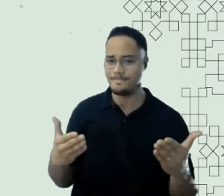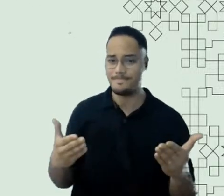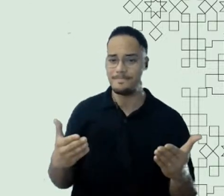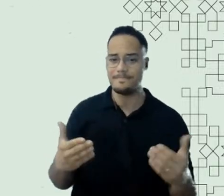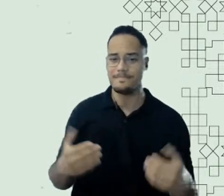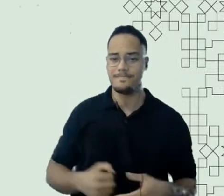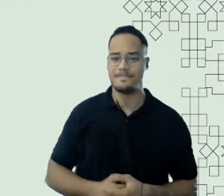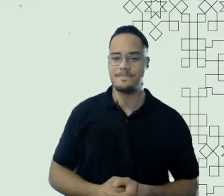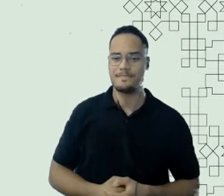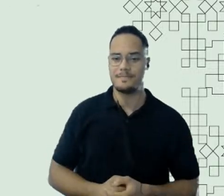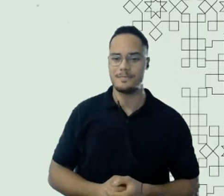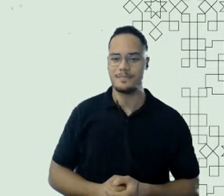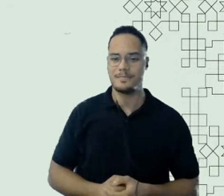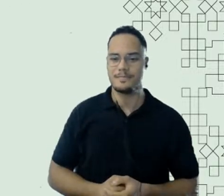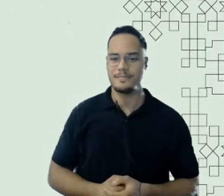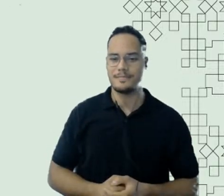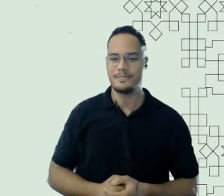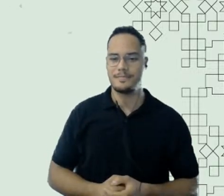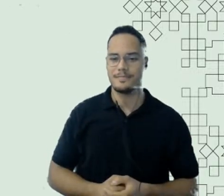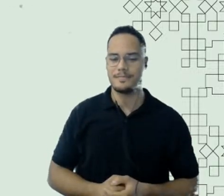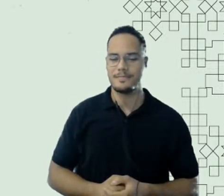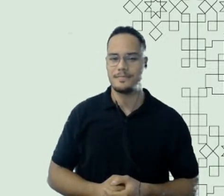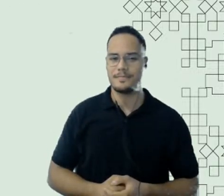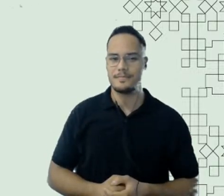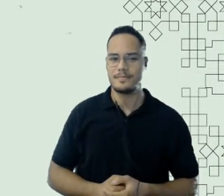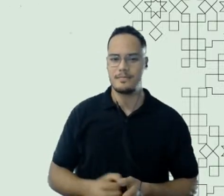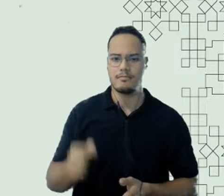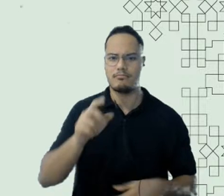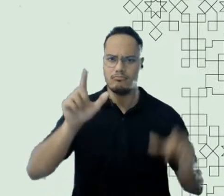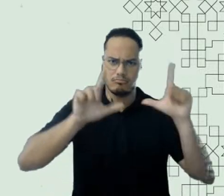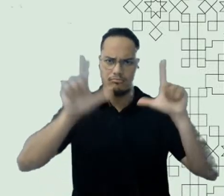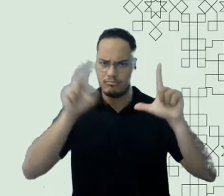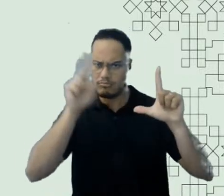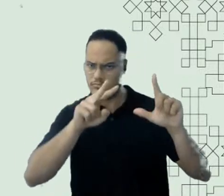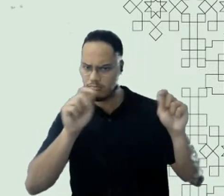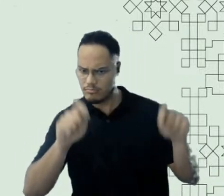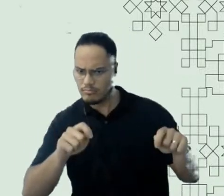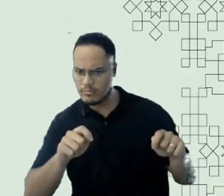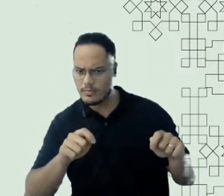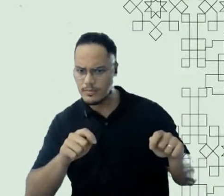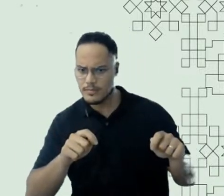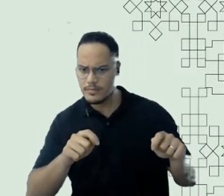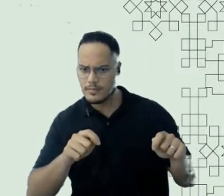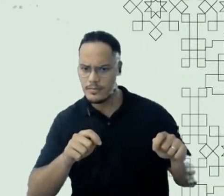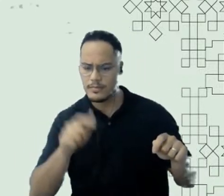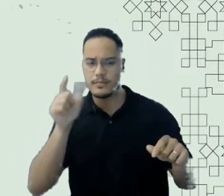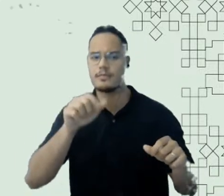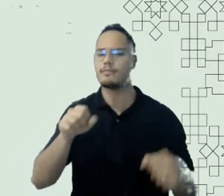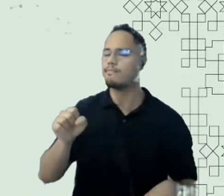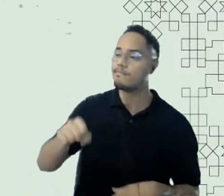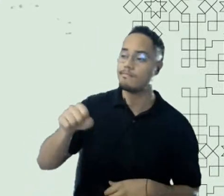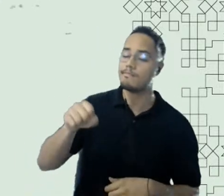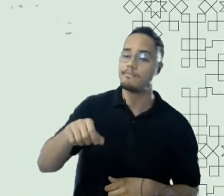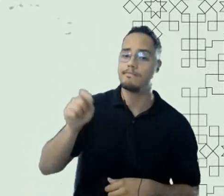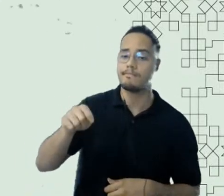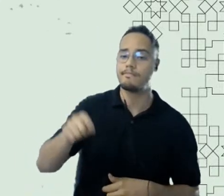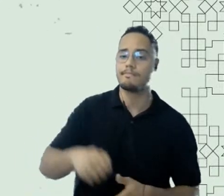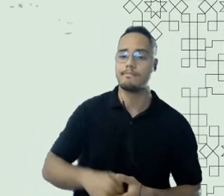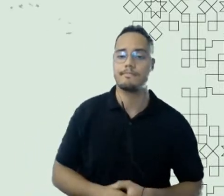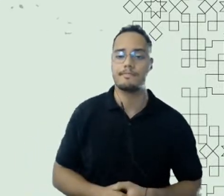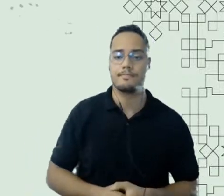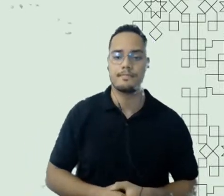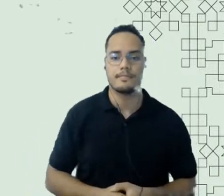do you see my screen? It's not a problem, everyone? I see your screen, yes. Okay, perfect. So actually,